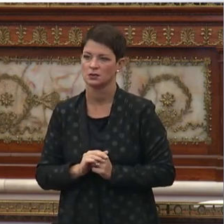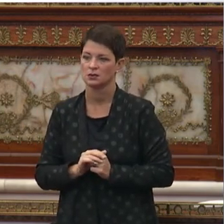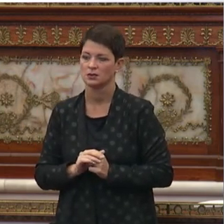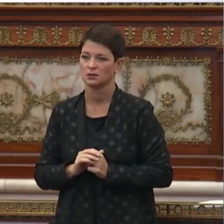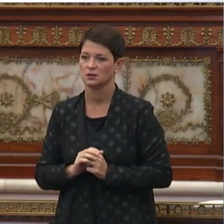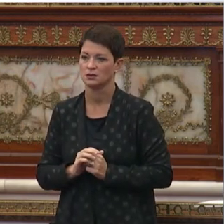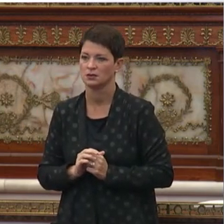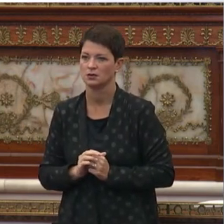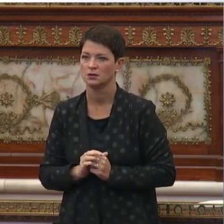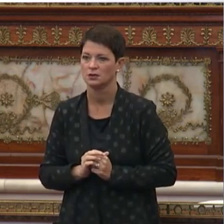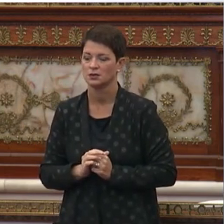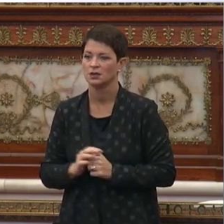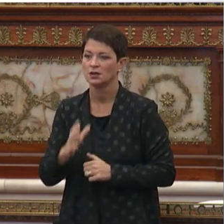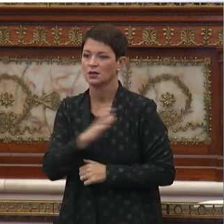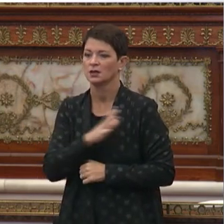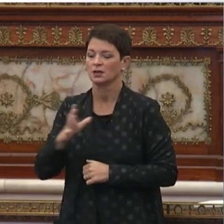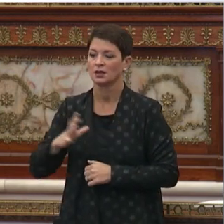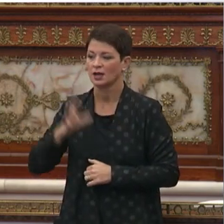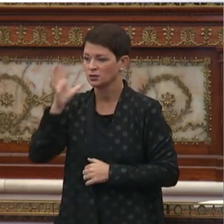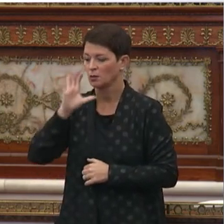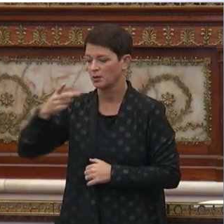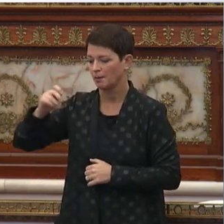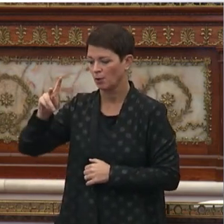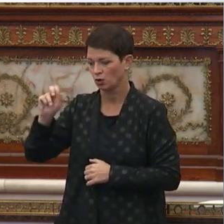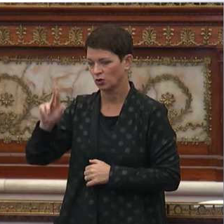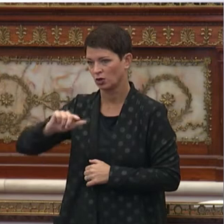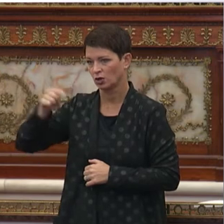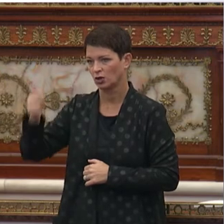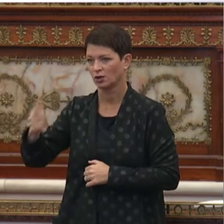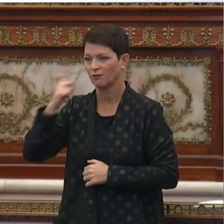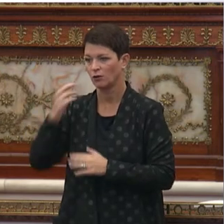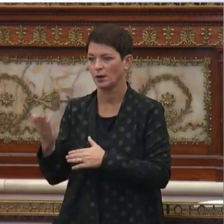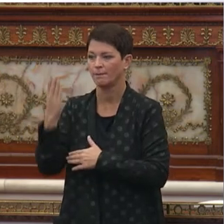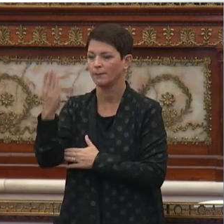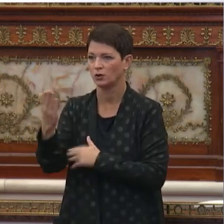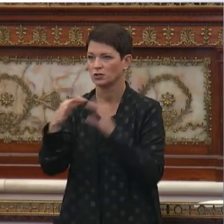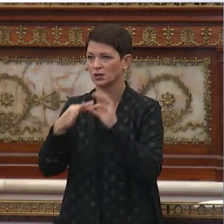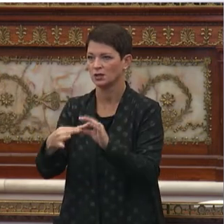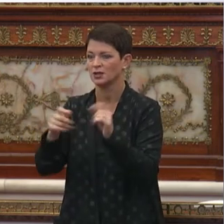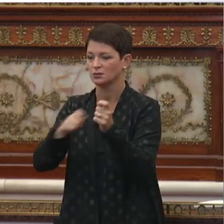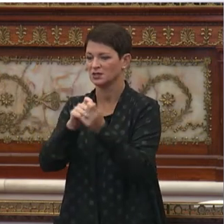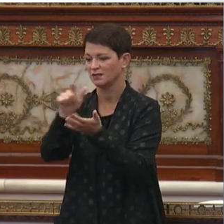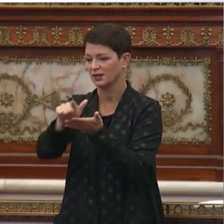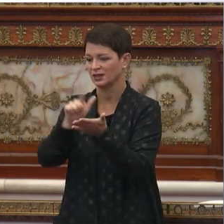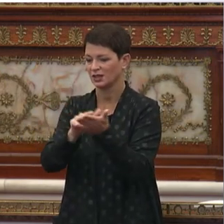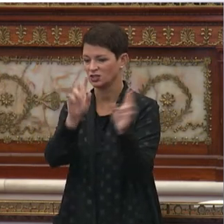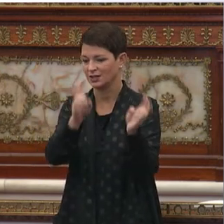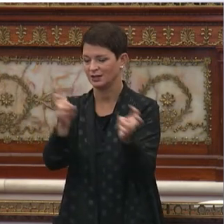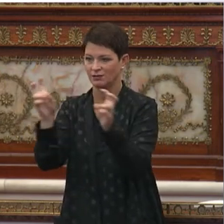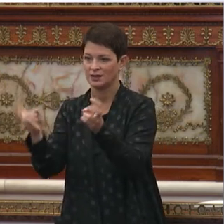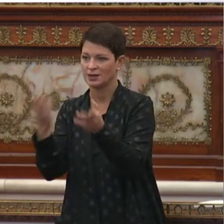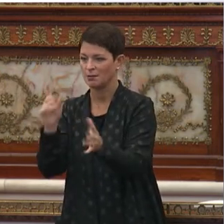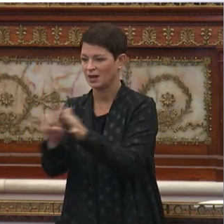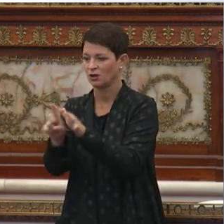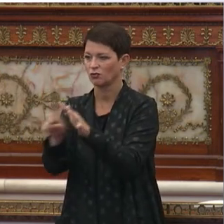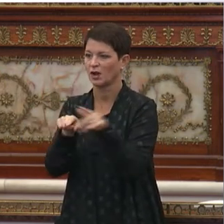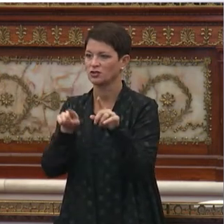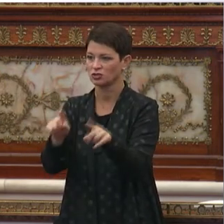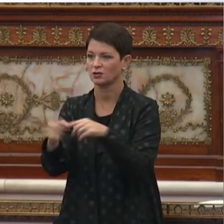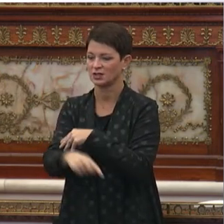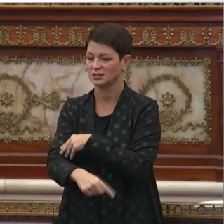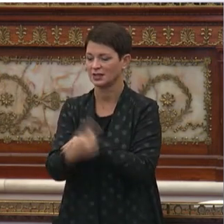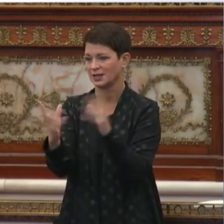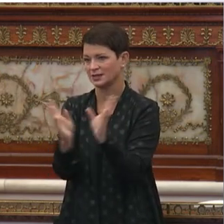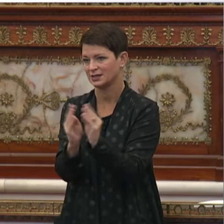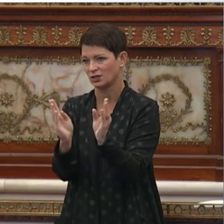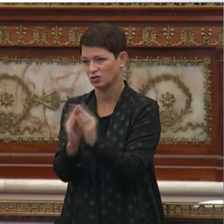Chair now recognizes Councilwoman Parker for a motion concerning certain legislative matters that may arise during the course of today's